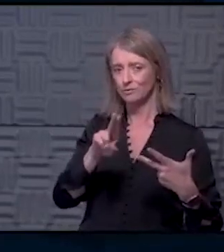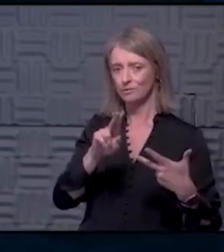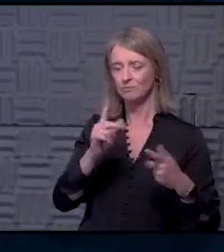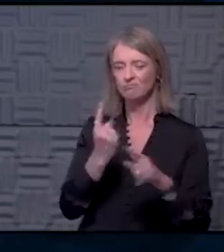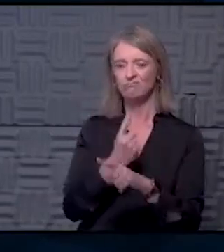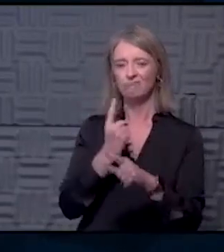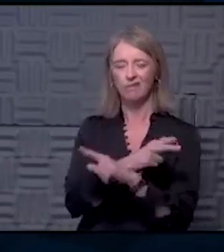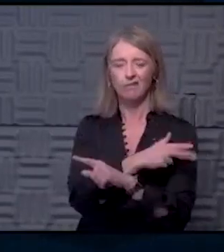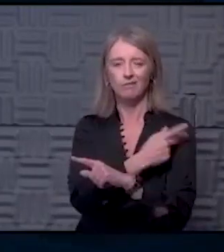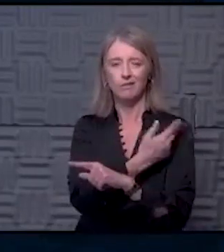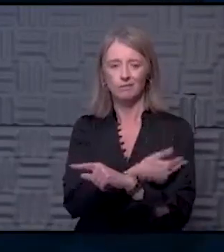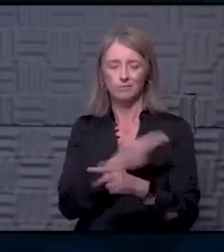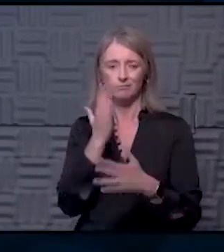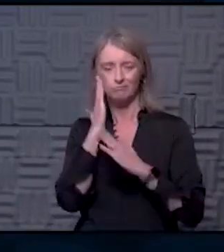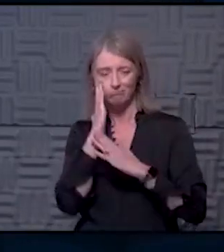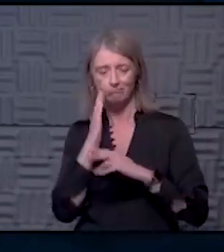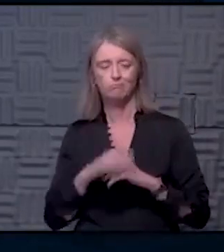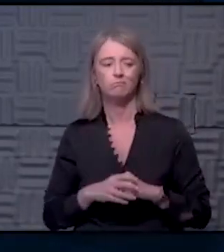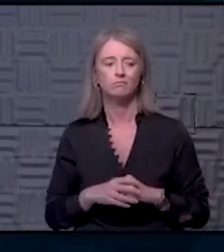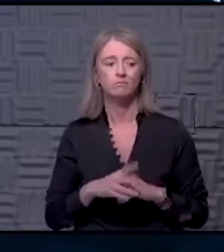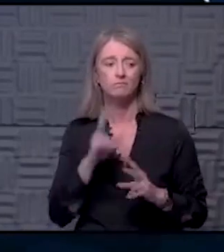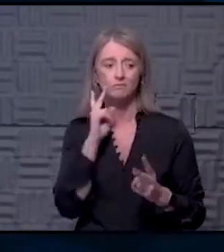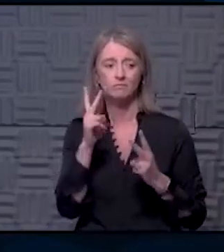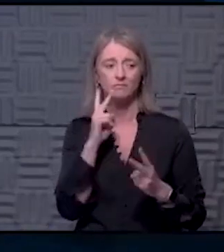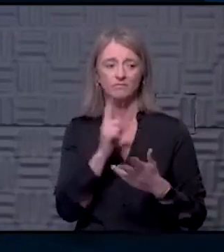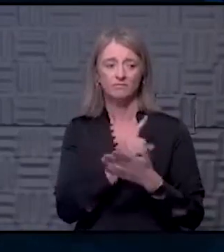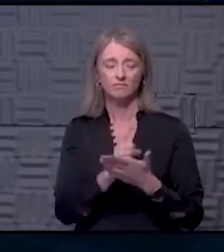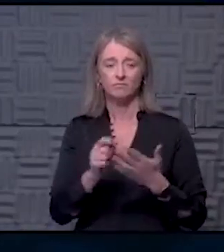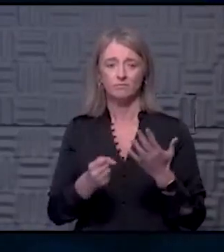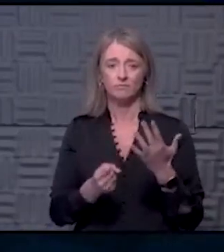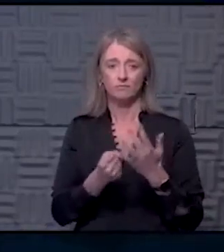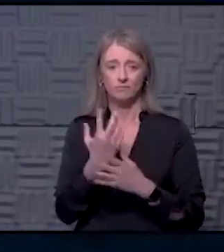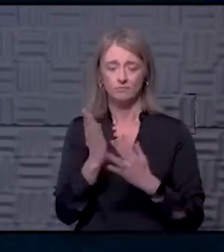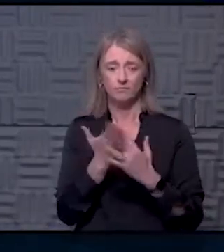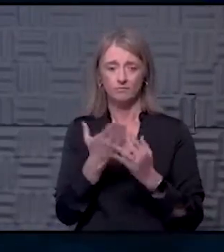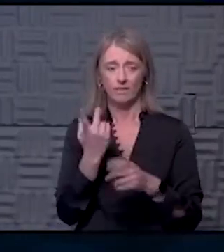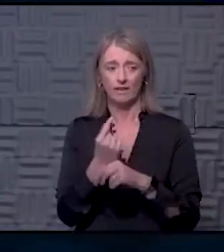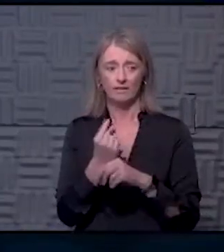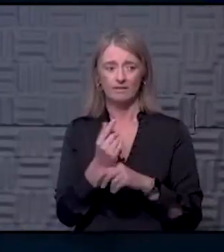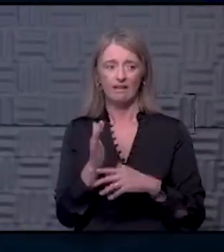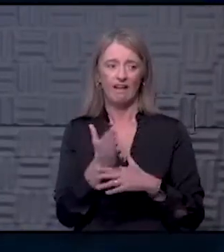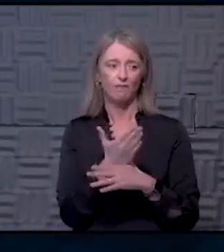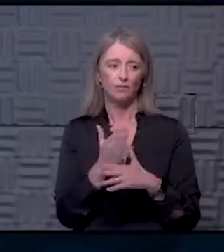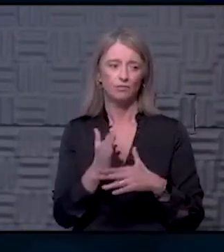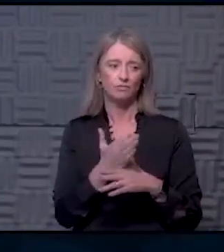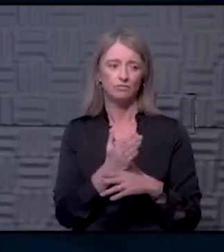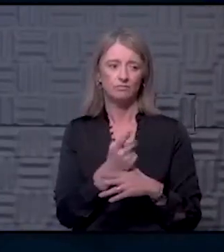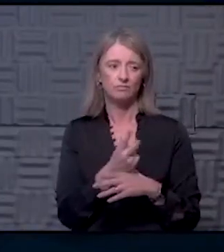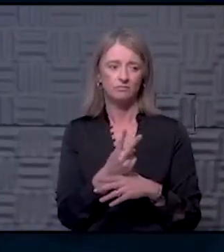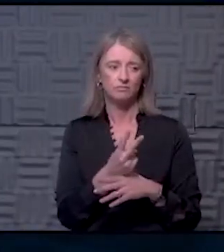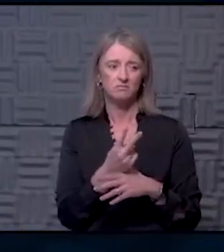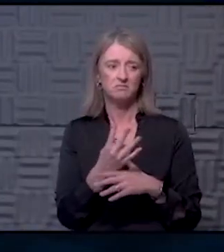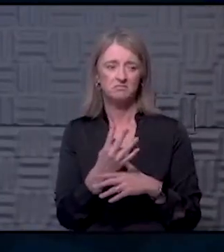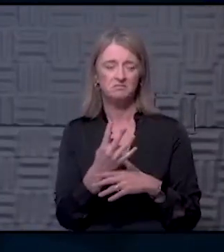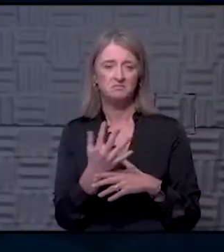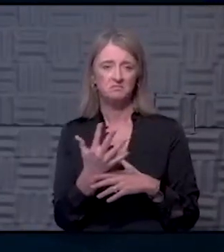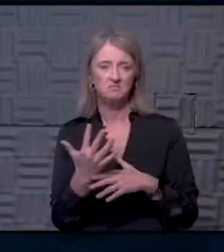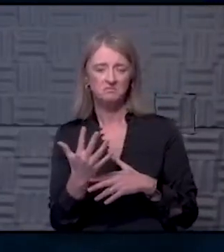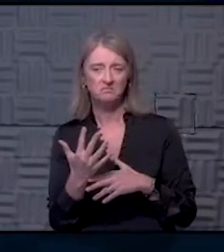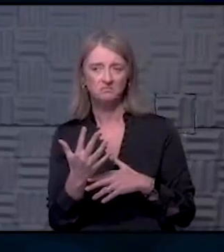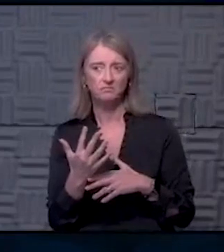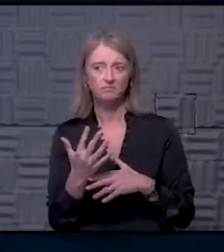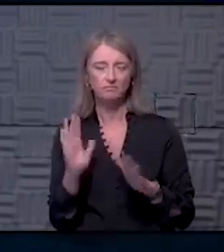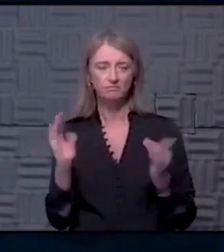regular hospital beds. You can see coming into the week of spring break last year, right, we were averaging in the single digits, similar to where we are now.